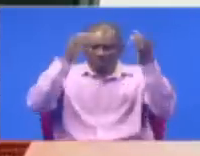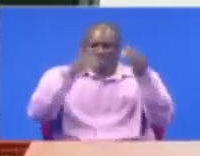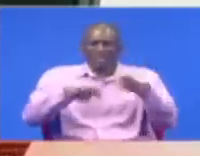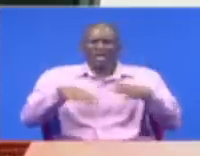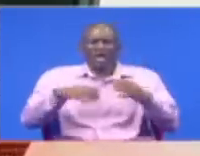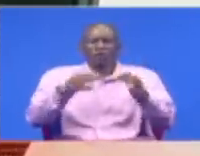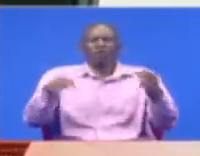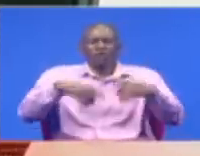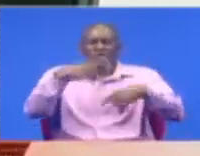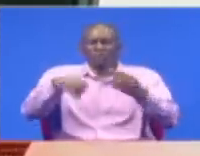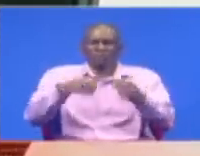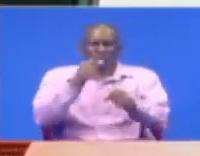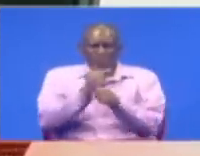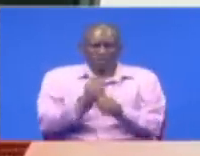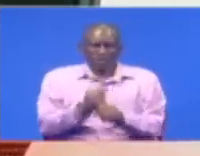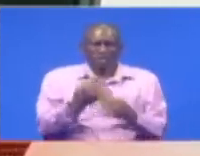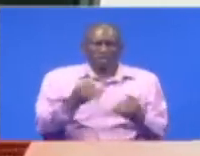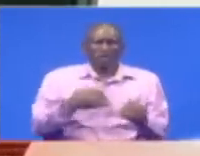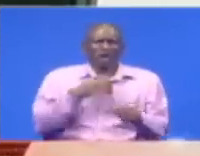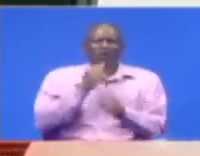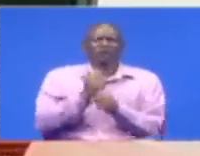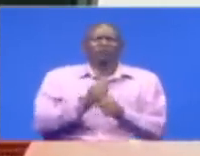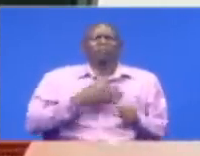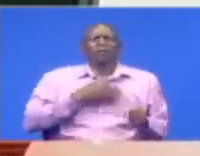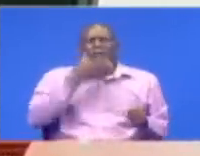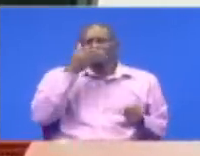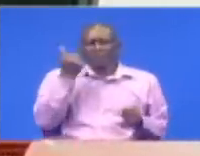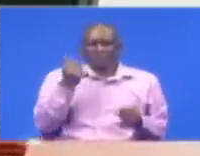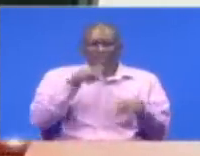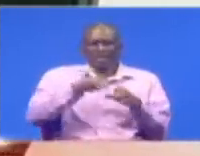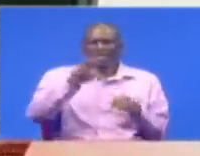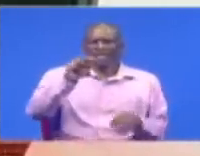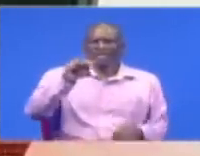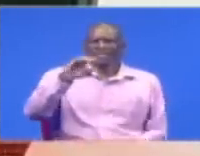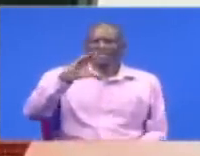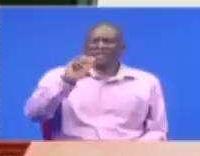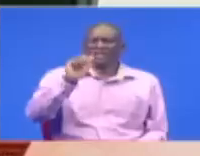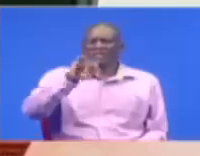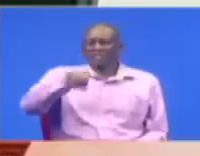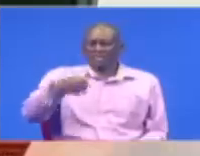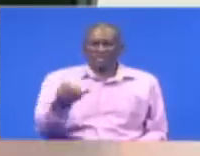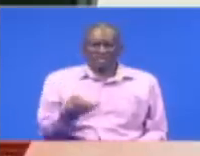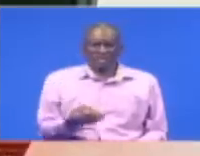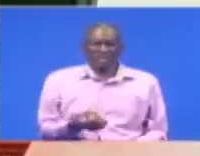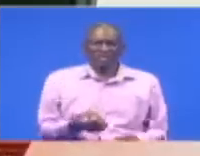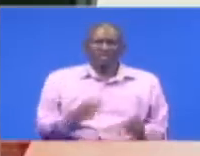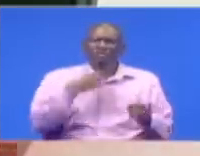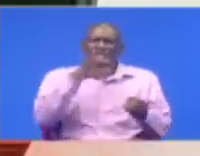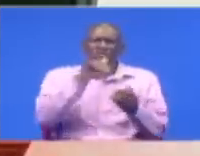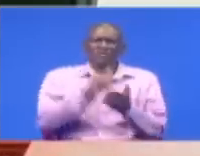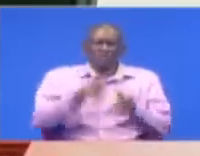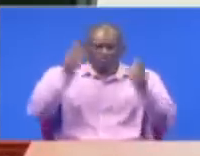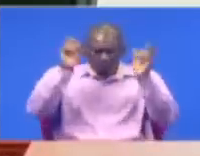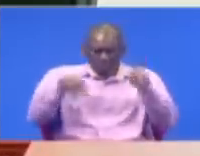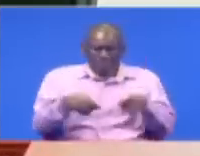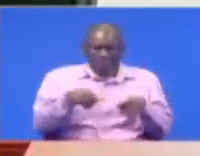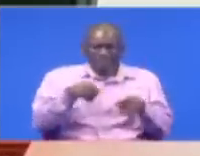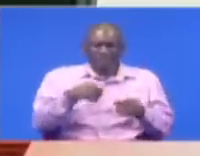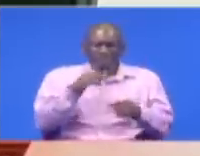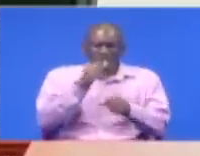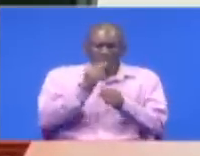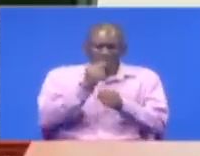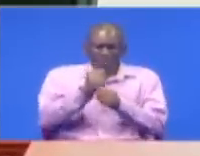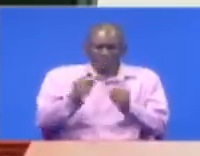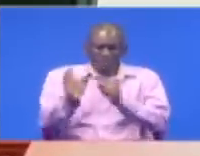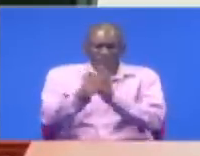take. So I will do my very best at NCAJ to say that we must take this country